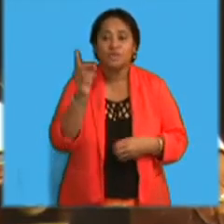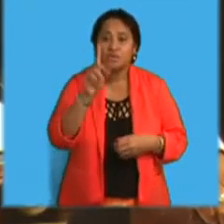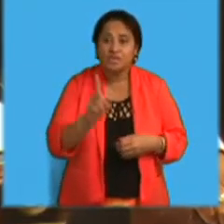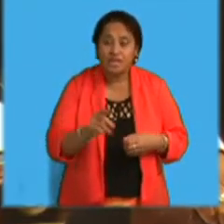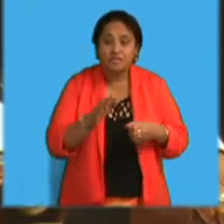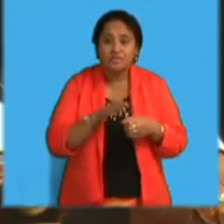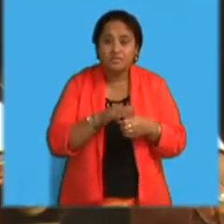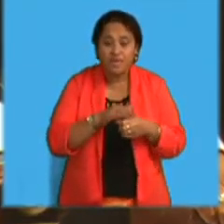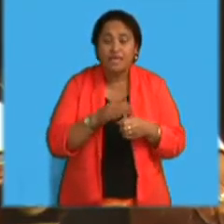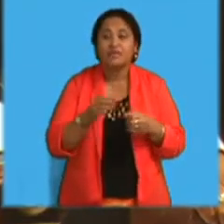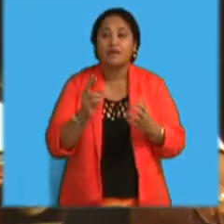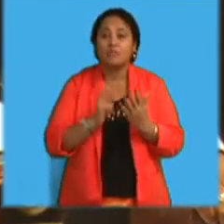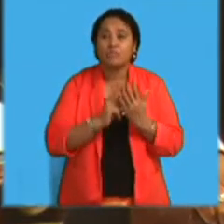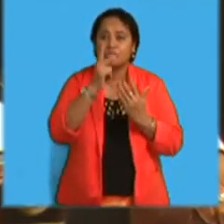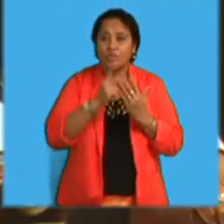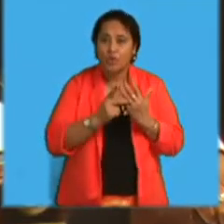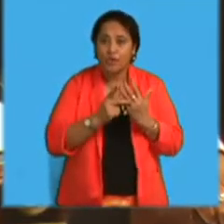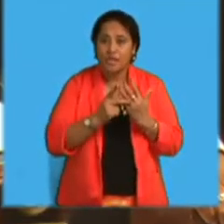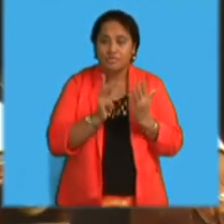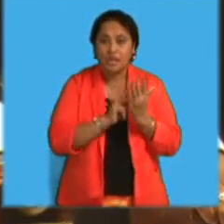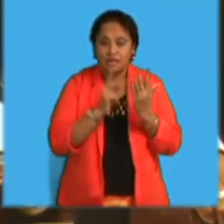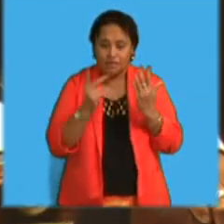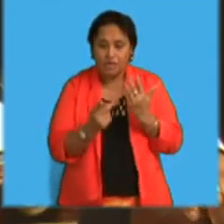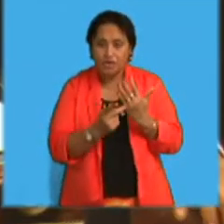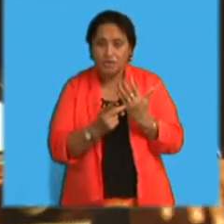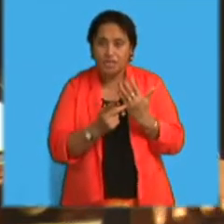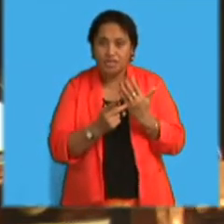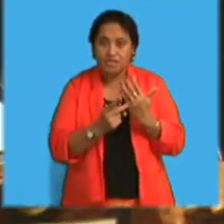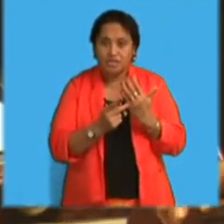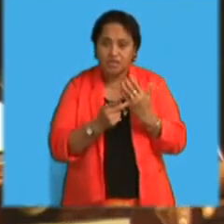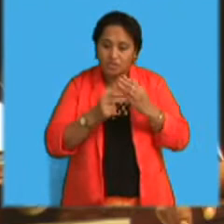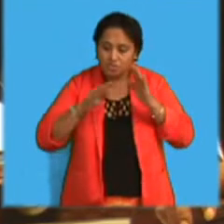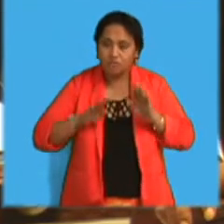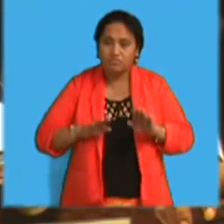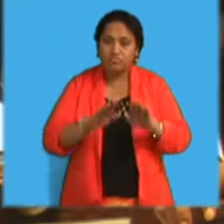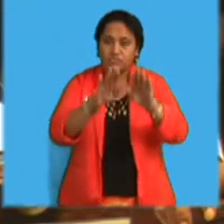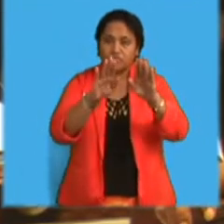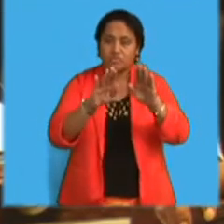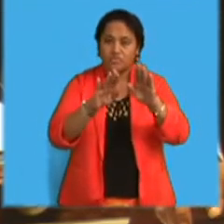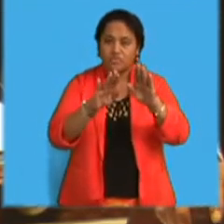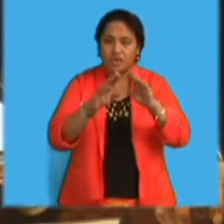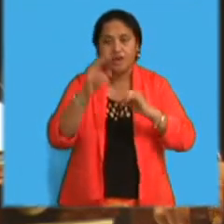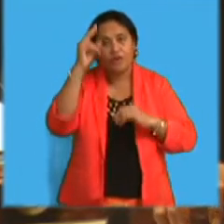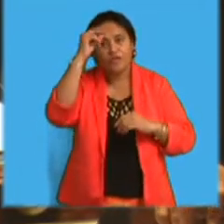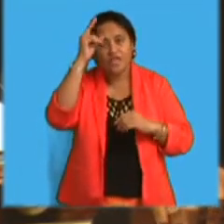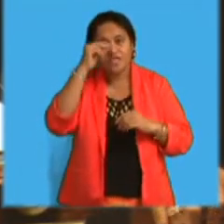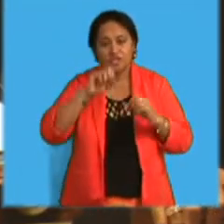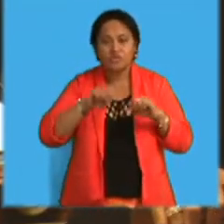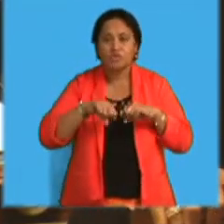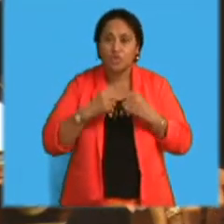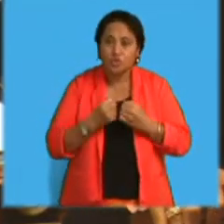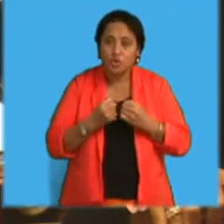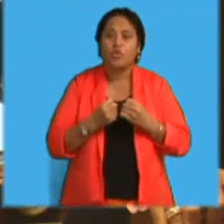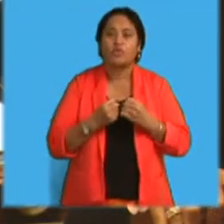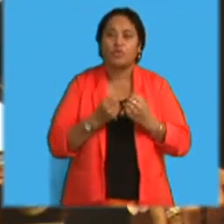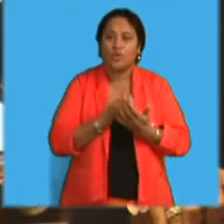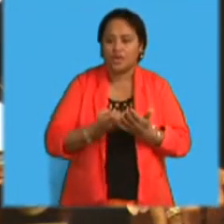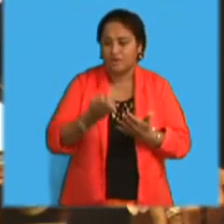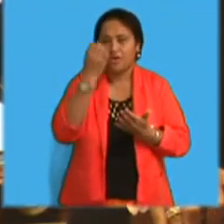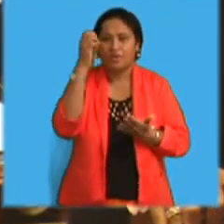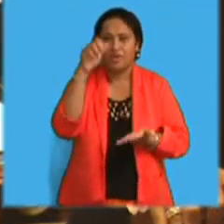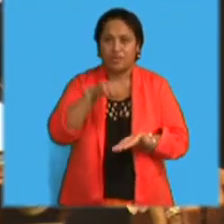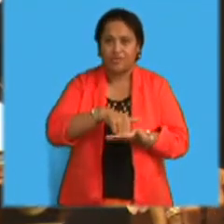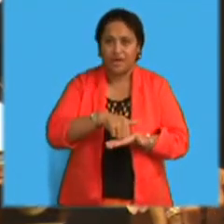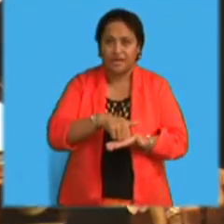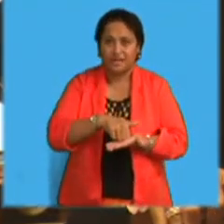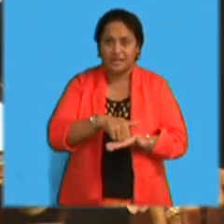and implement programs and projects to advance ordinary Fijians' socio-economic rights. Madam Speaker, as announced